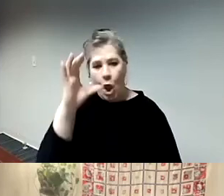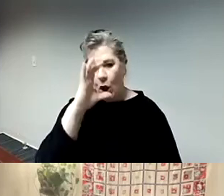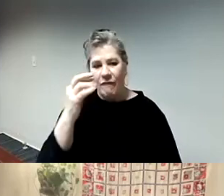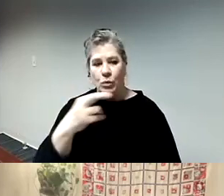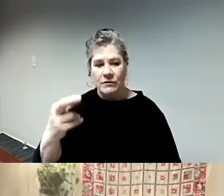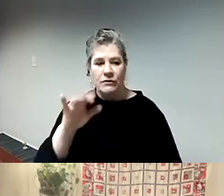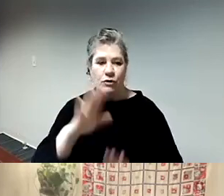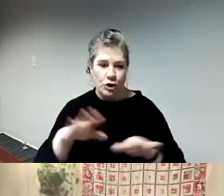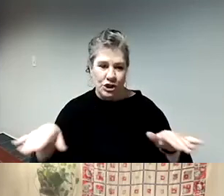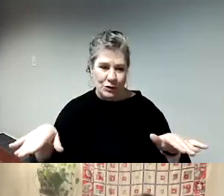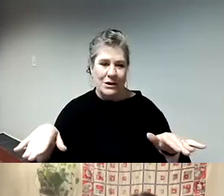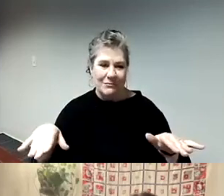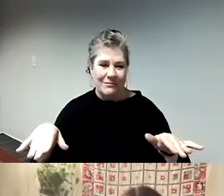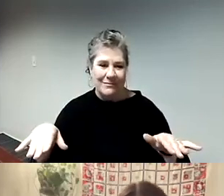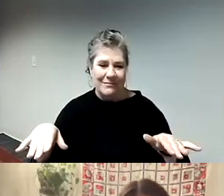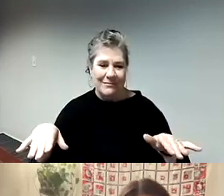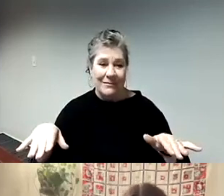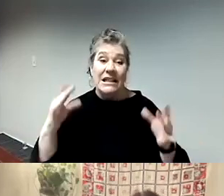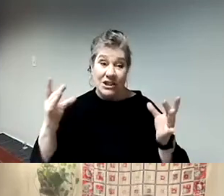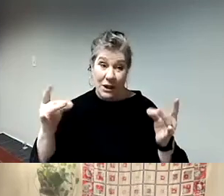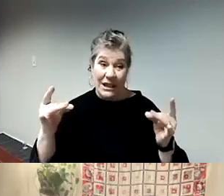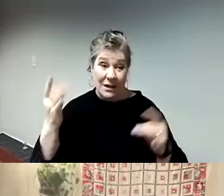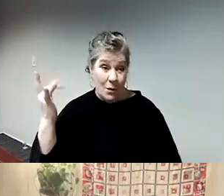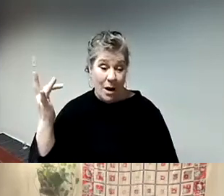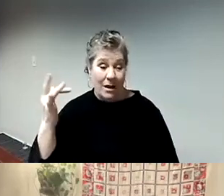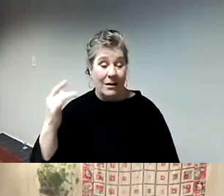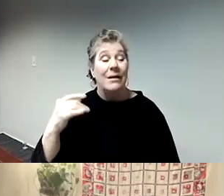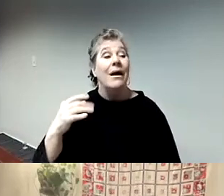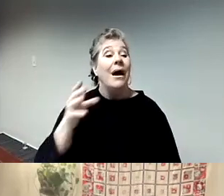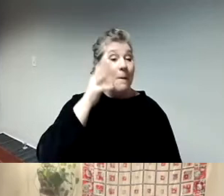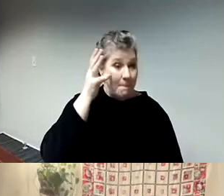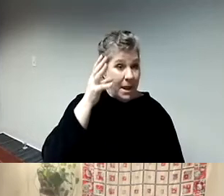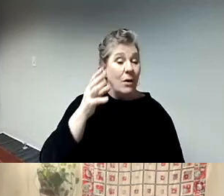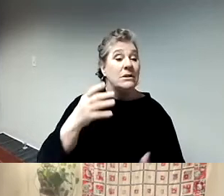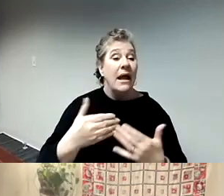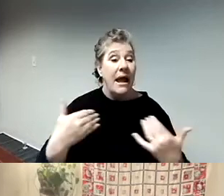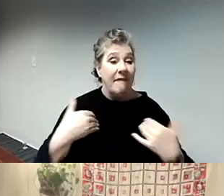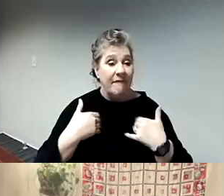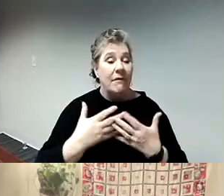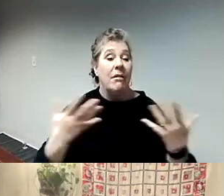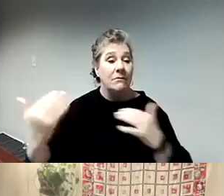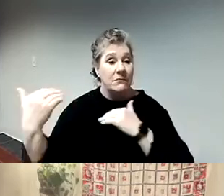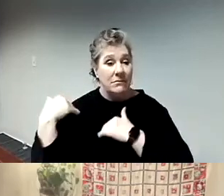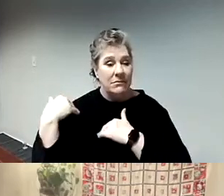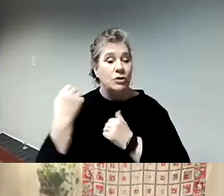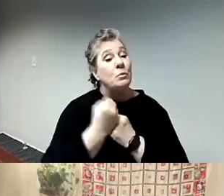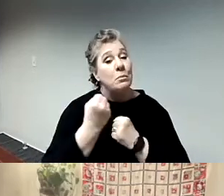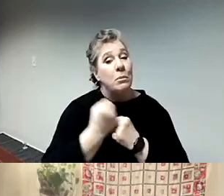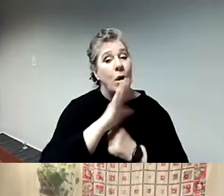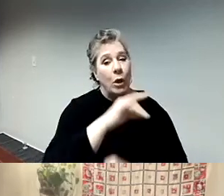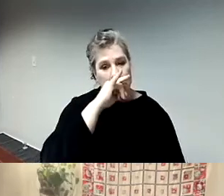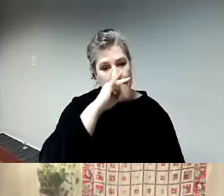children, it's tricky, right? Because on one hand, parents do hold so much responsibility for supporting a child